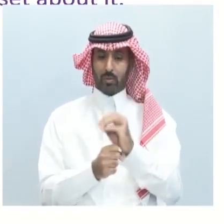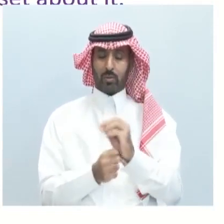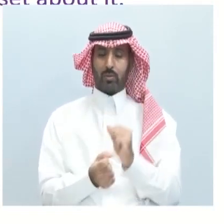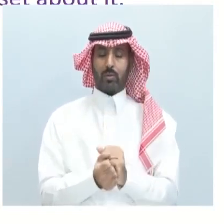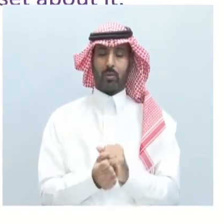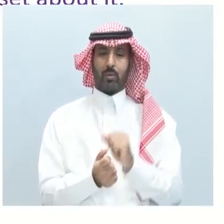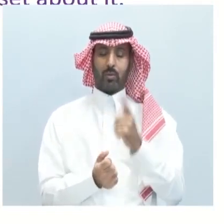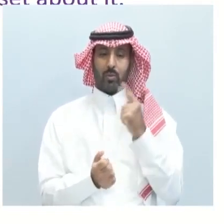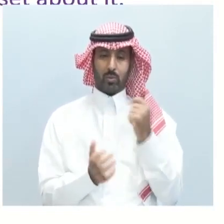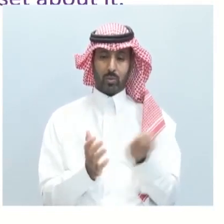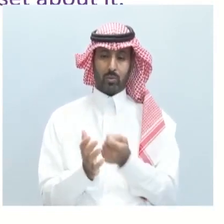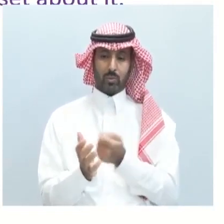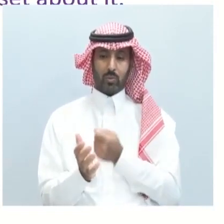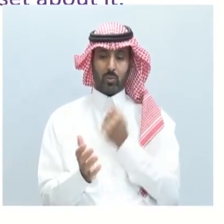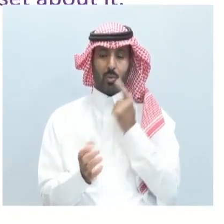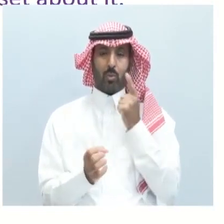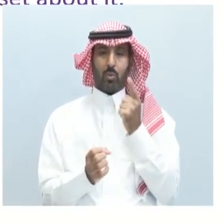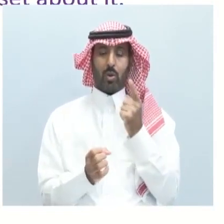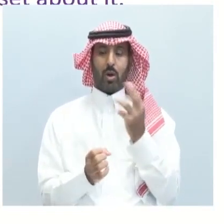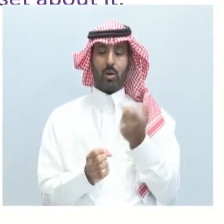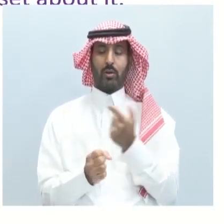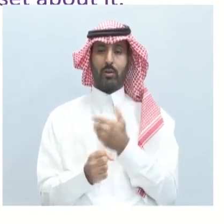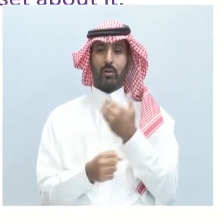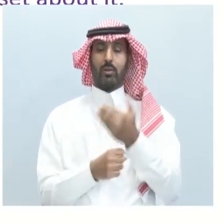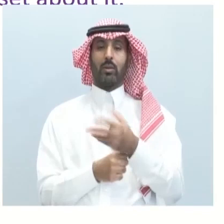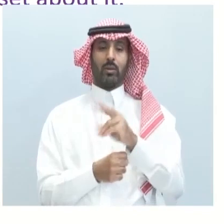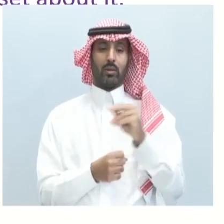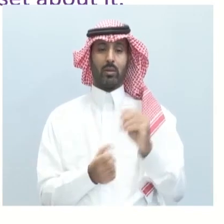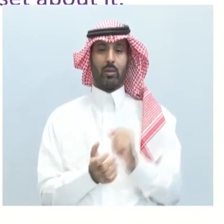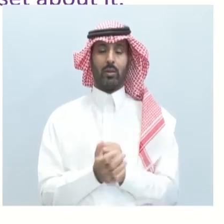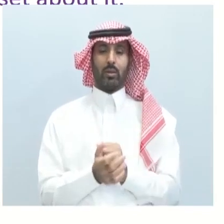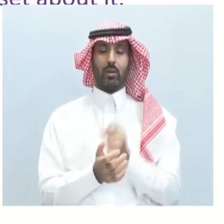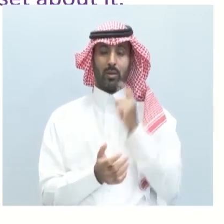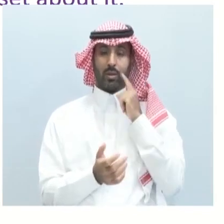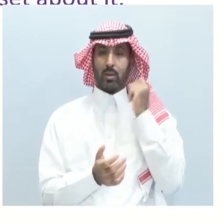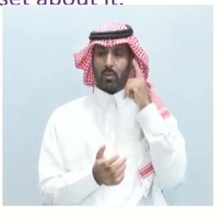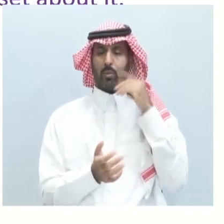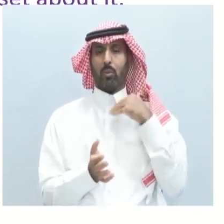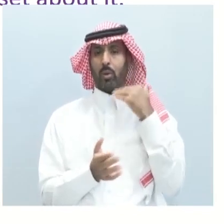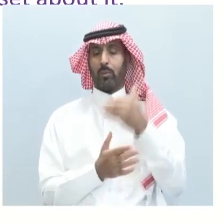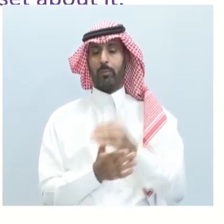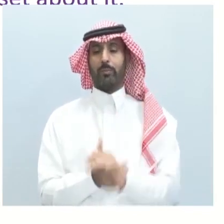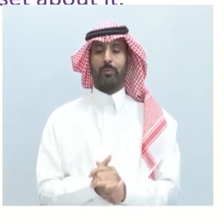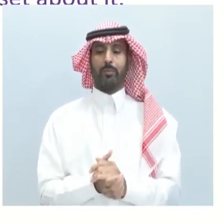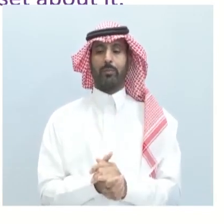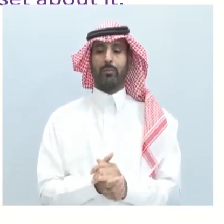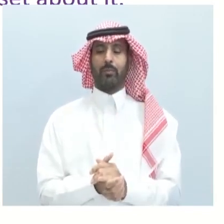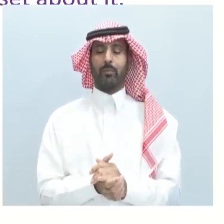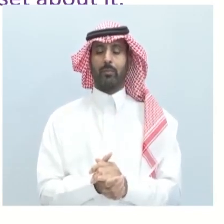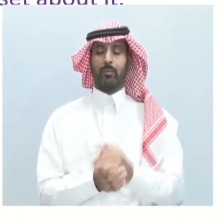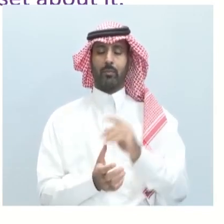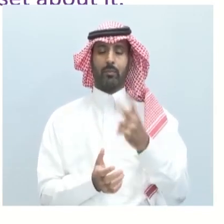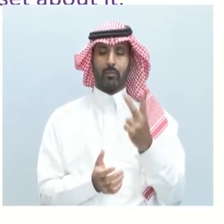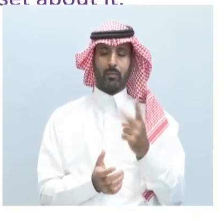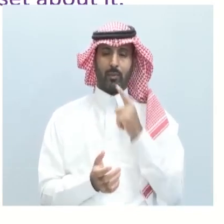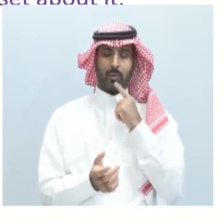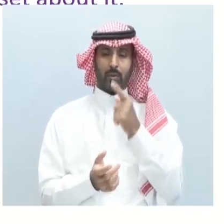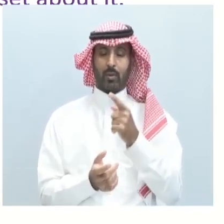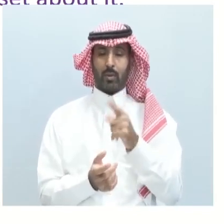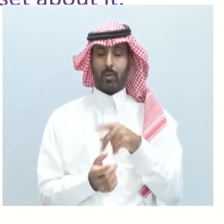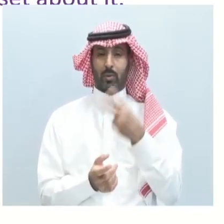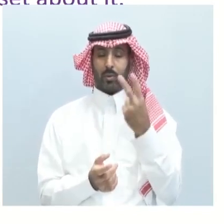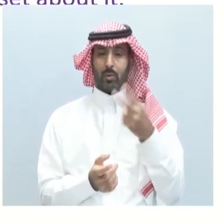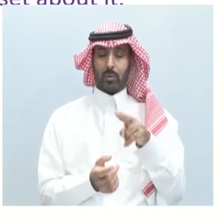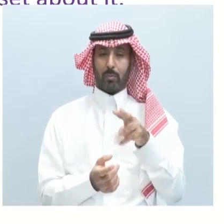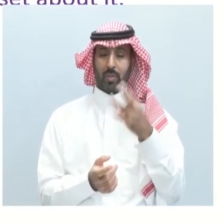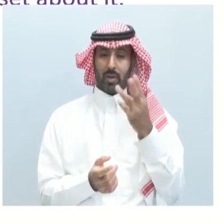have here to write whatever example comes into your mind. Number 3, 2 of my 3